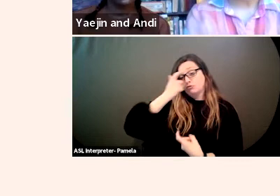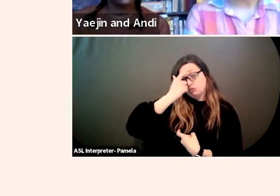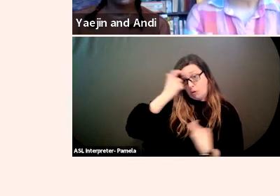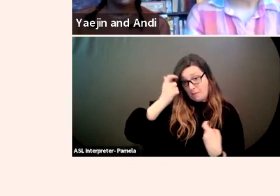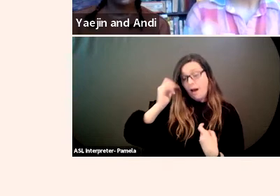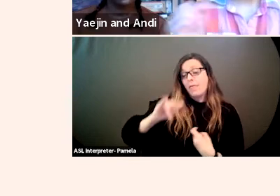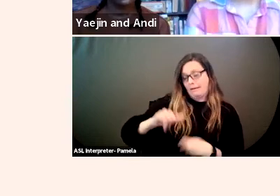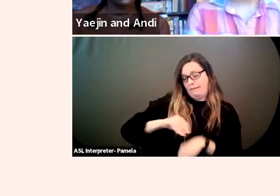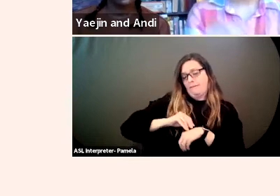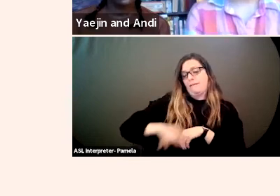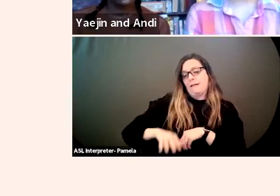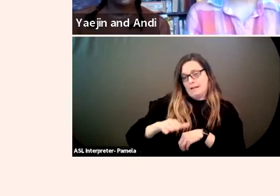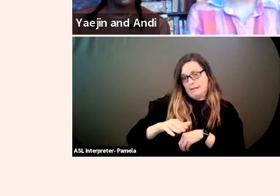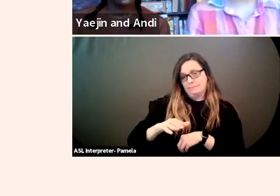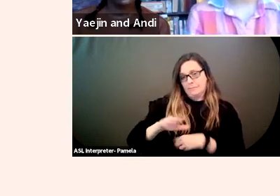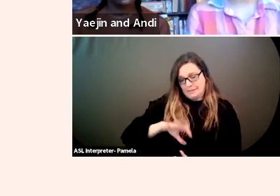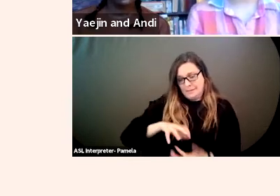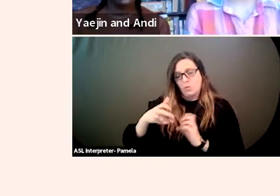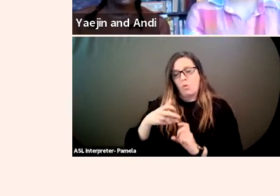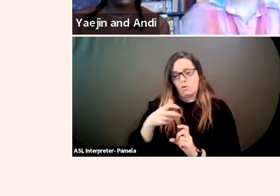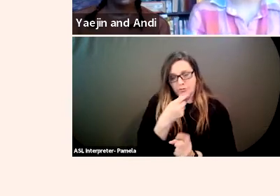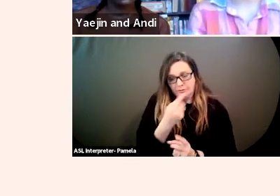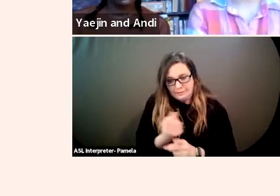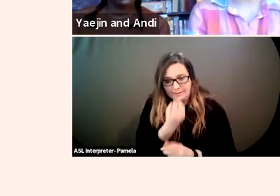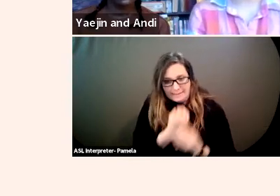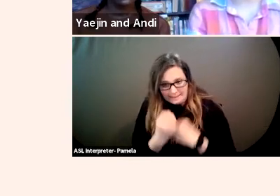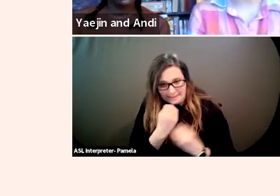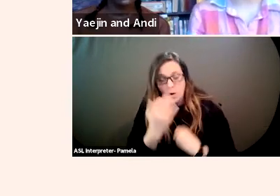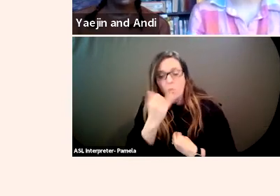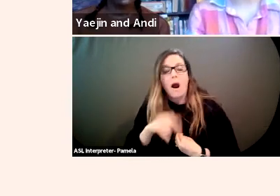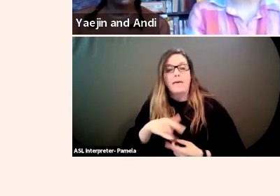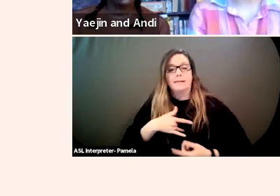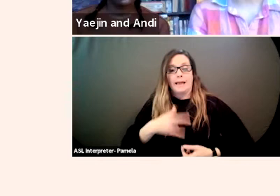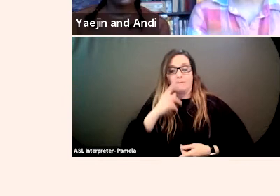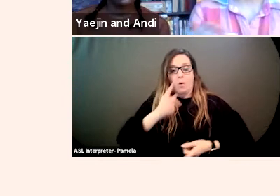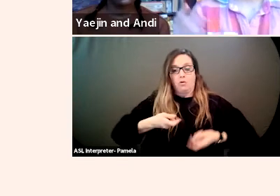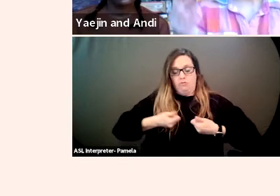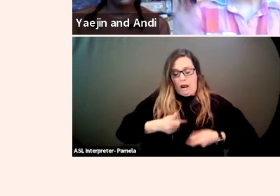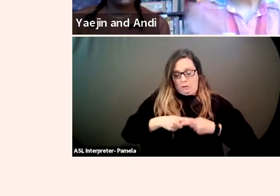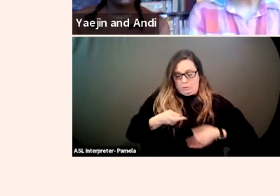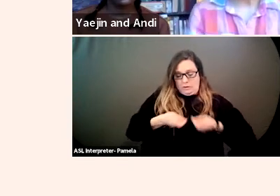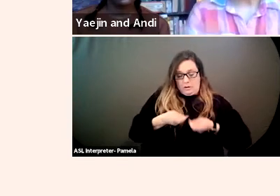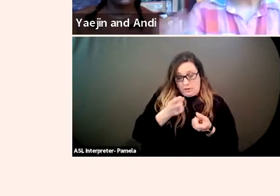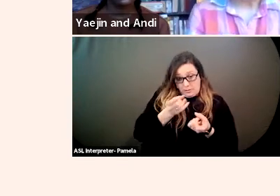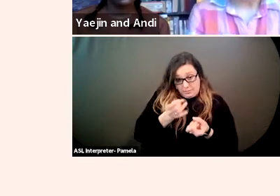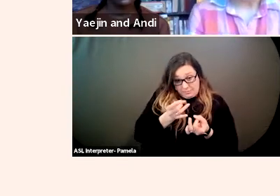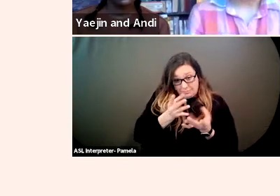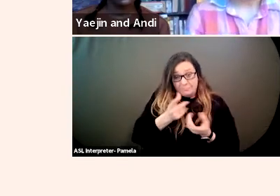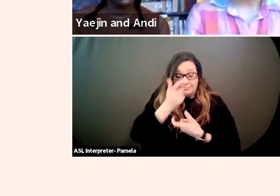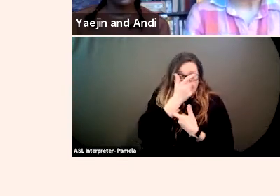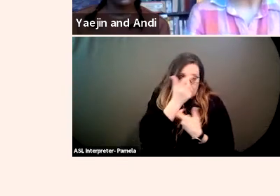disordered eating, since these can be used to try to cope with intense negative emotions related to unresolved